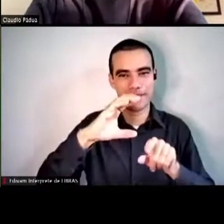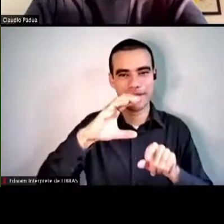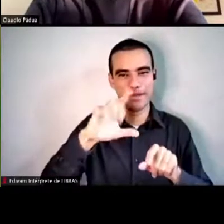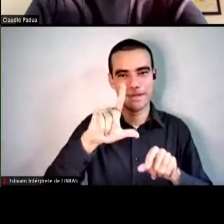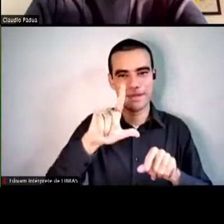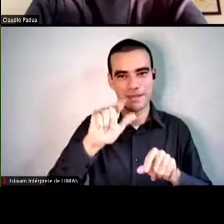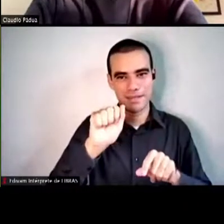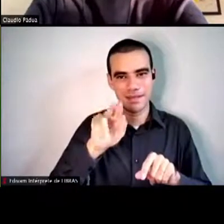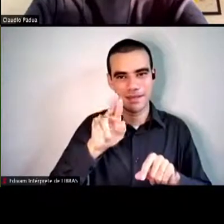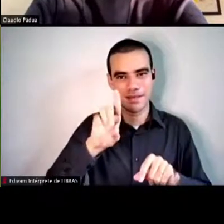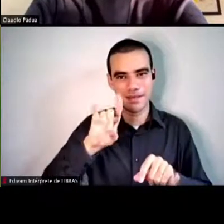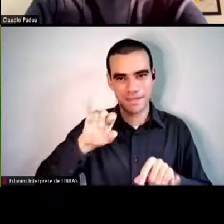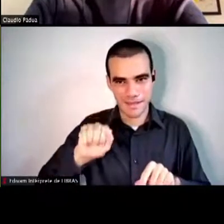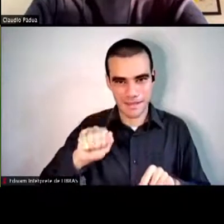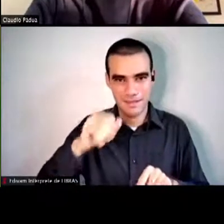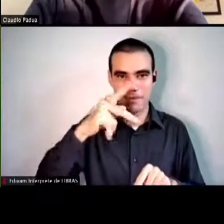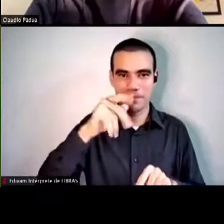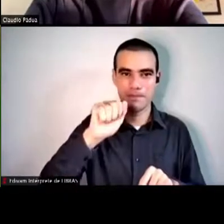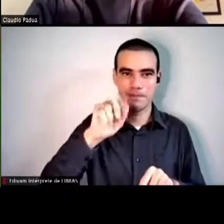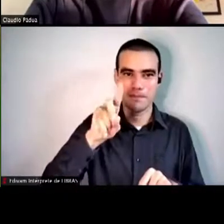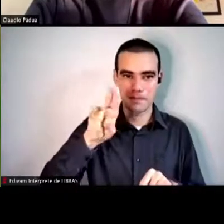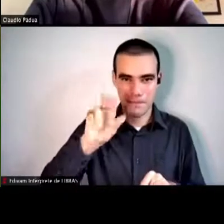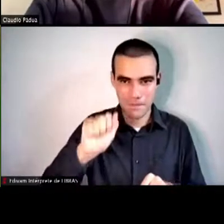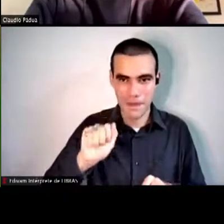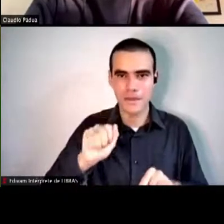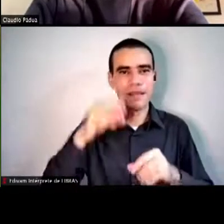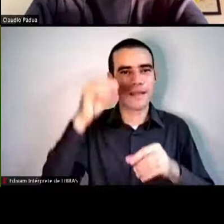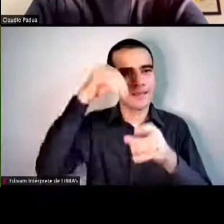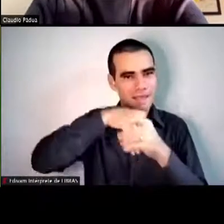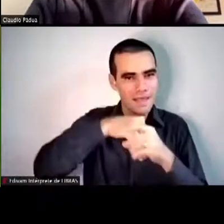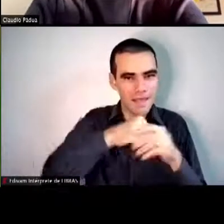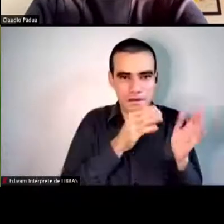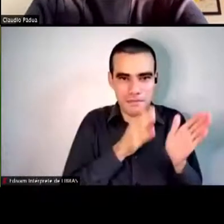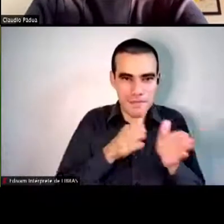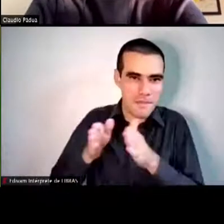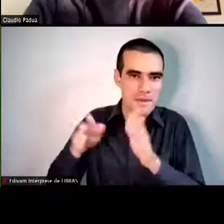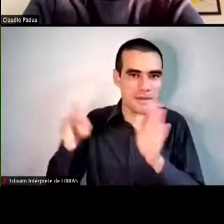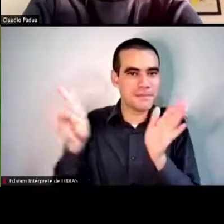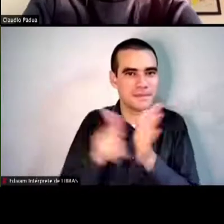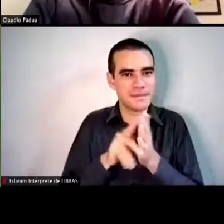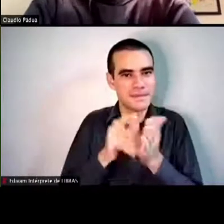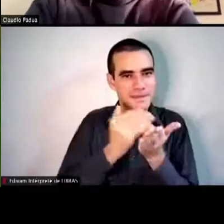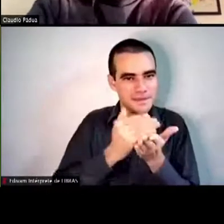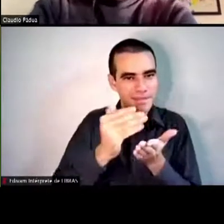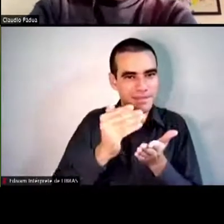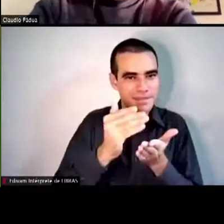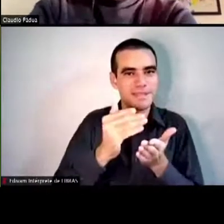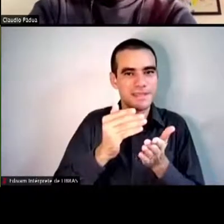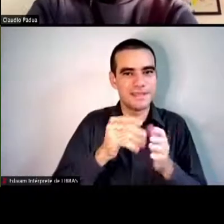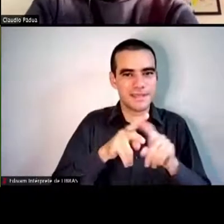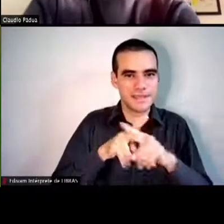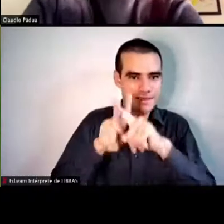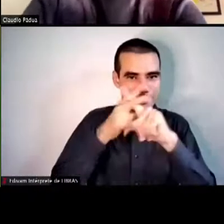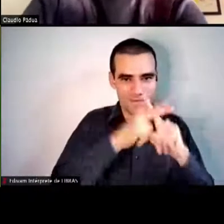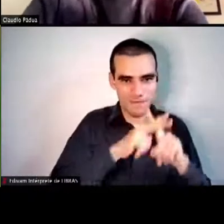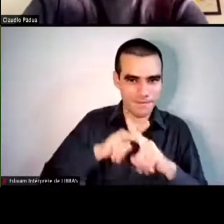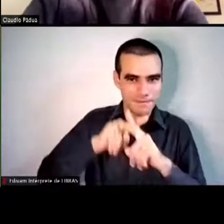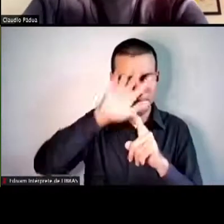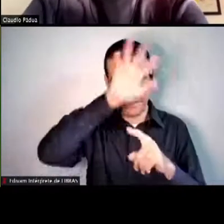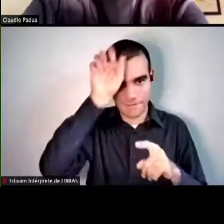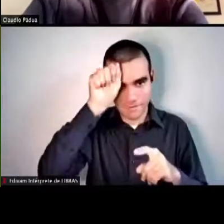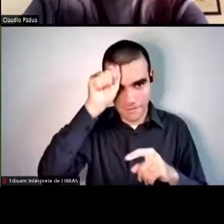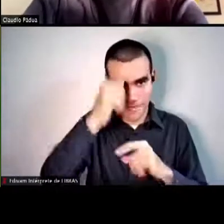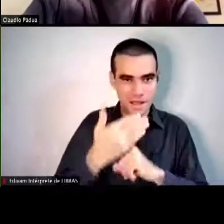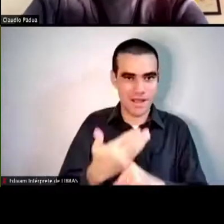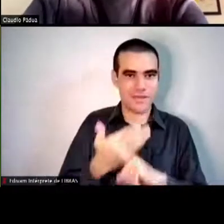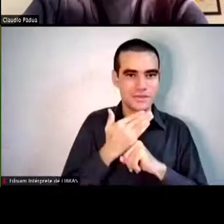especially Claudio Padua, which is with us in the organization of this forum. He's part of our